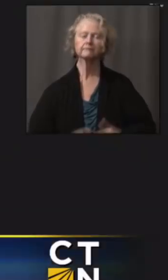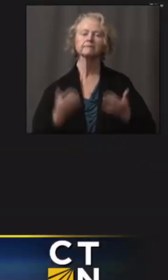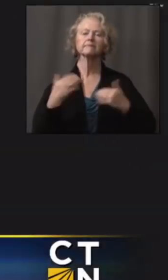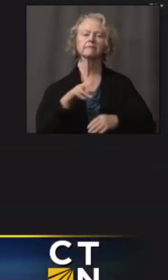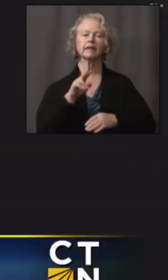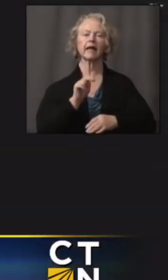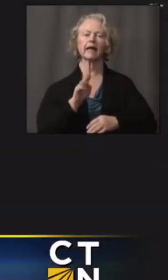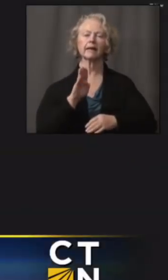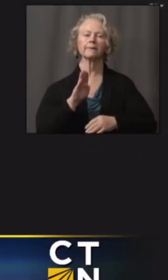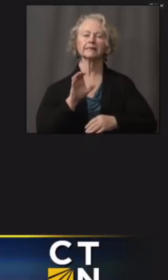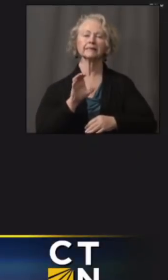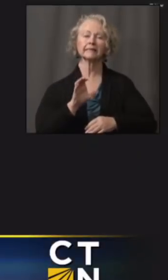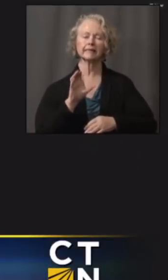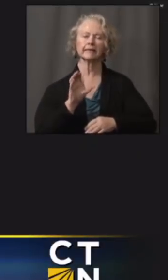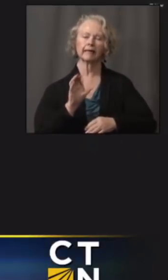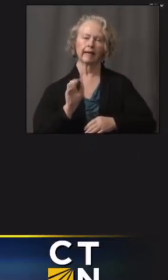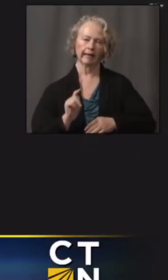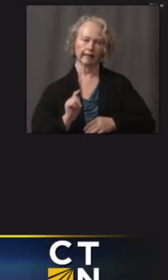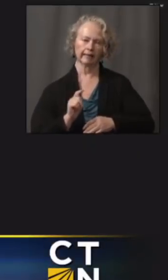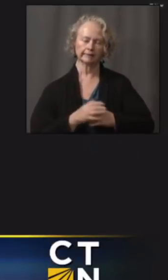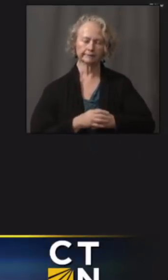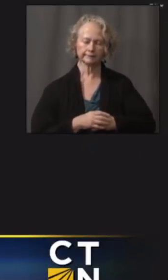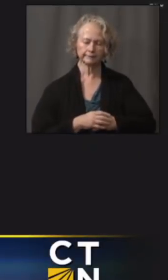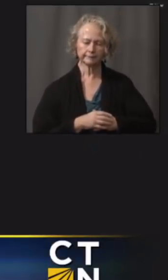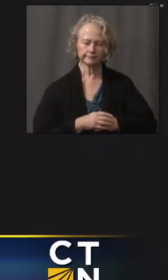NBC Connecticut.